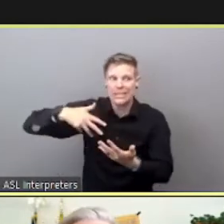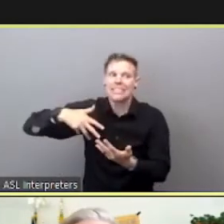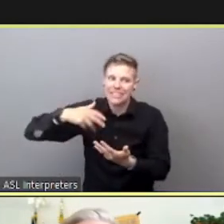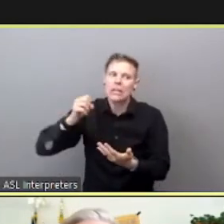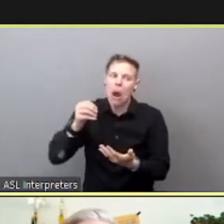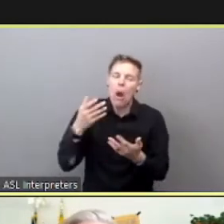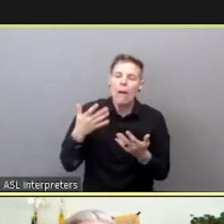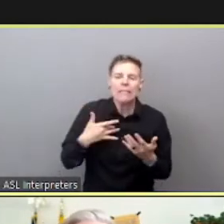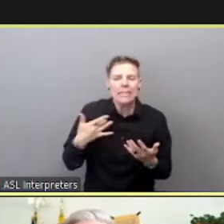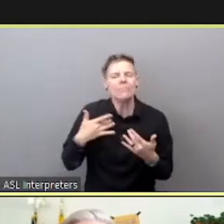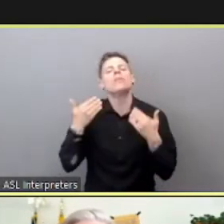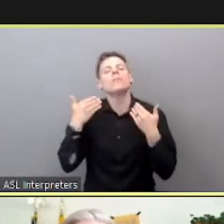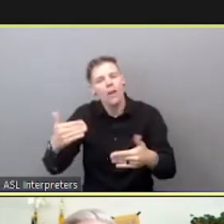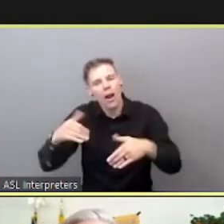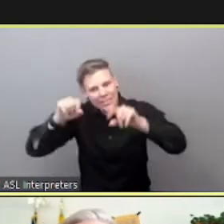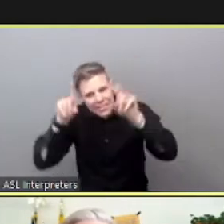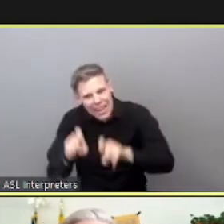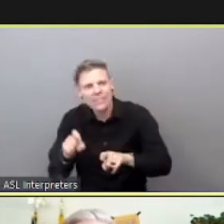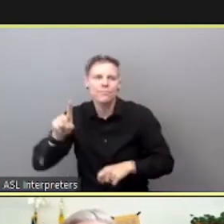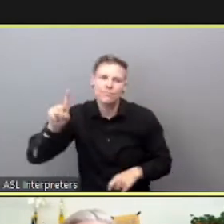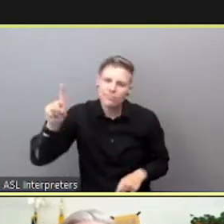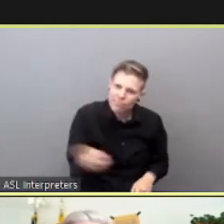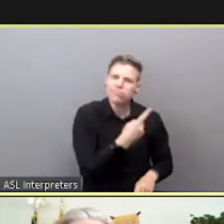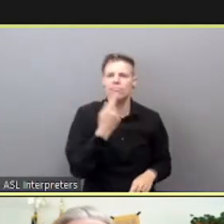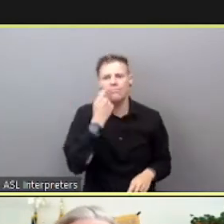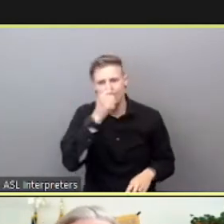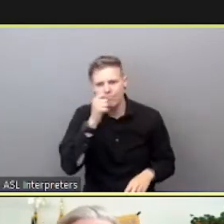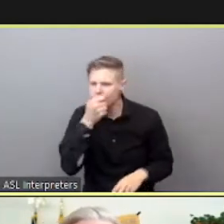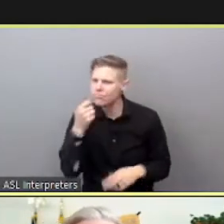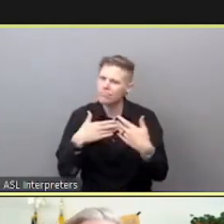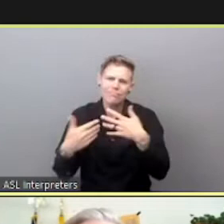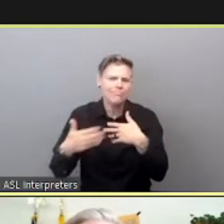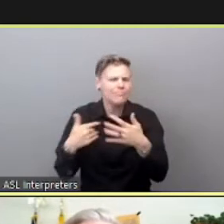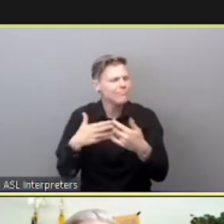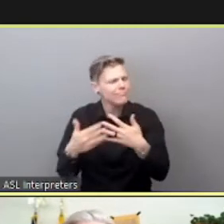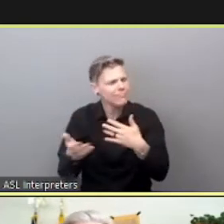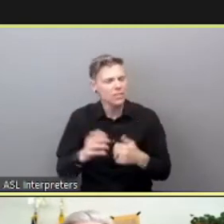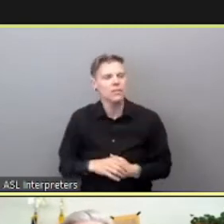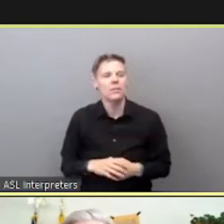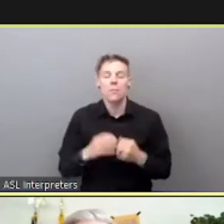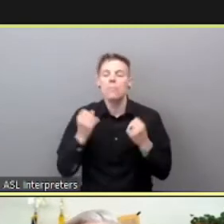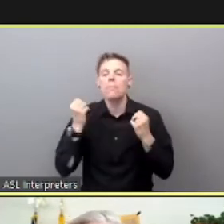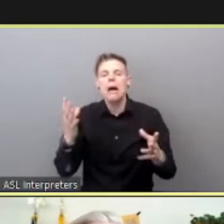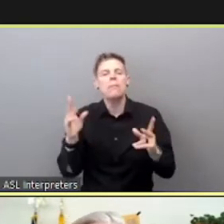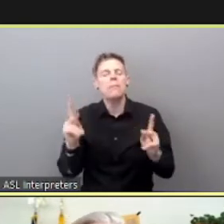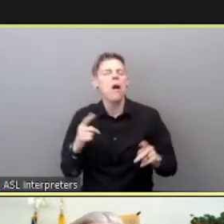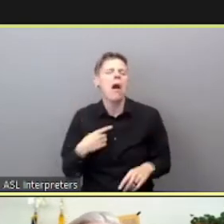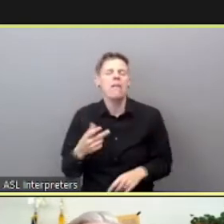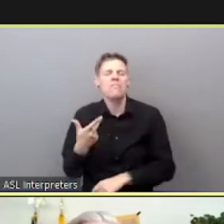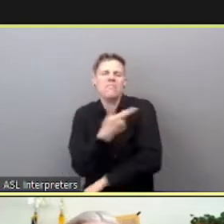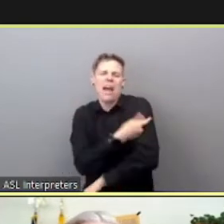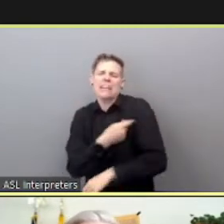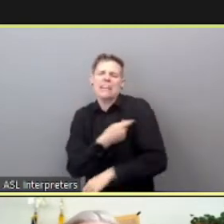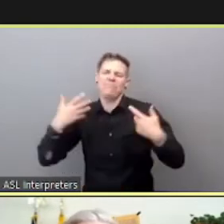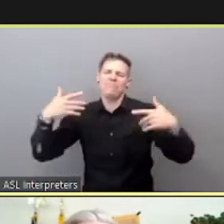vaccination status, a lot of people are still telling me that I'm vaccinated, so I don't need to worry. That isn't true. We